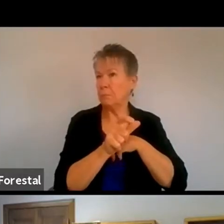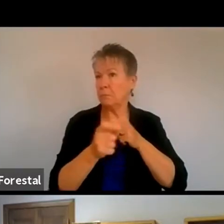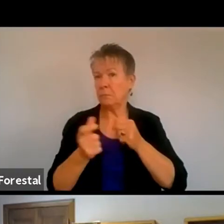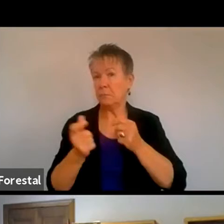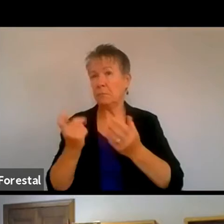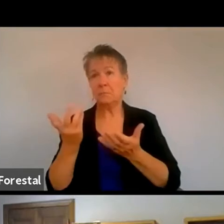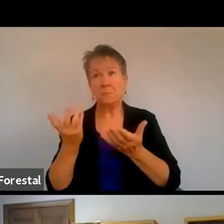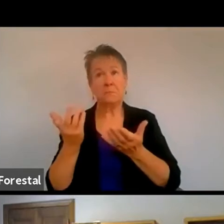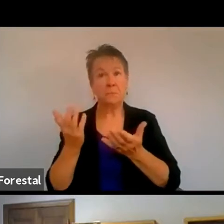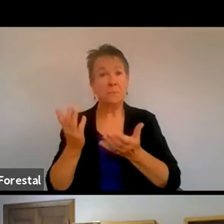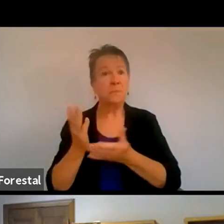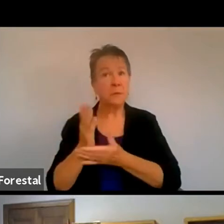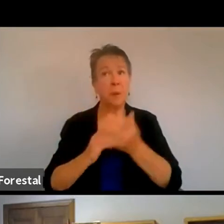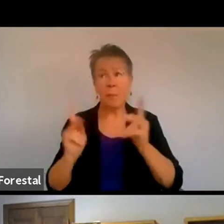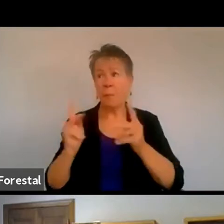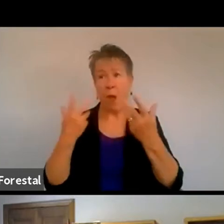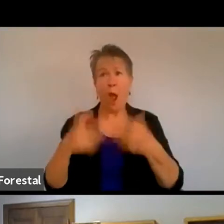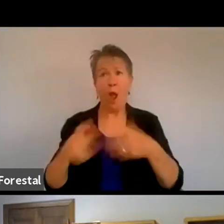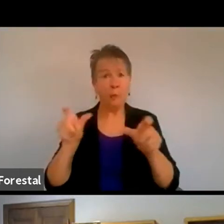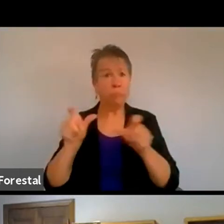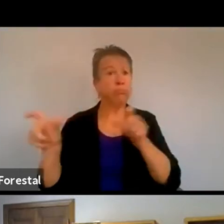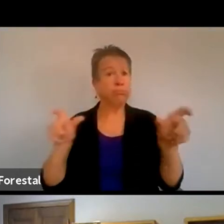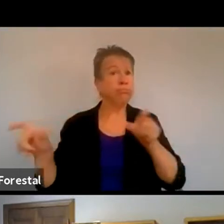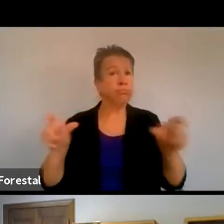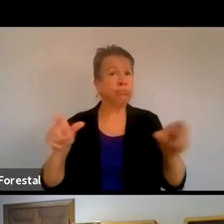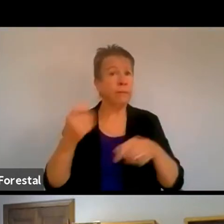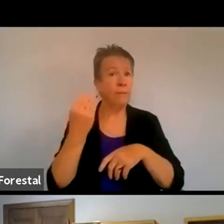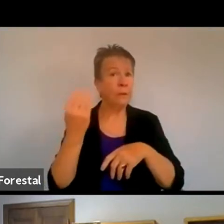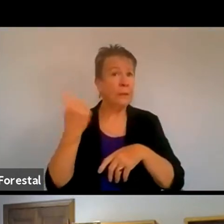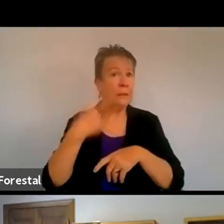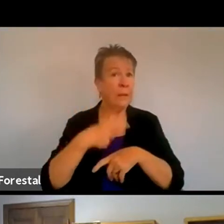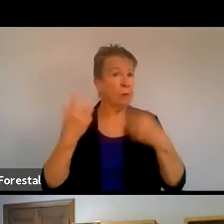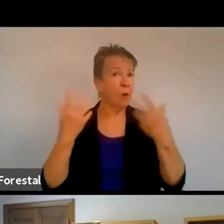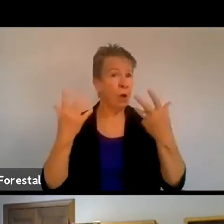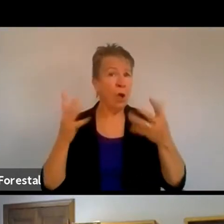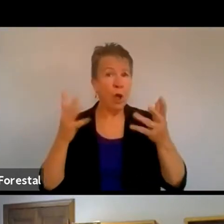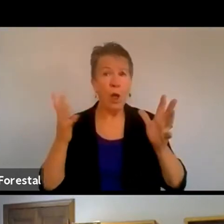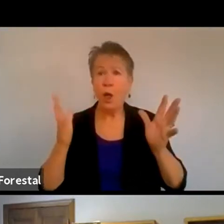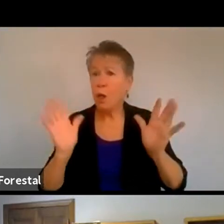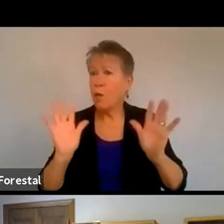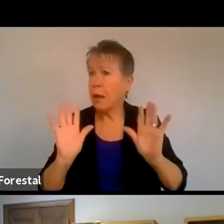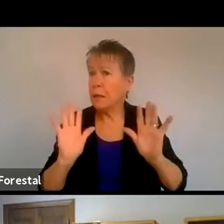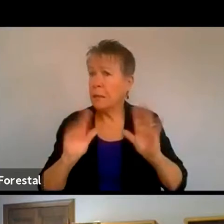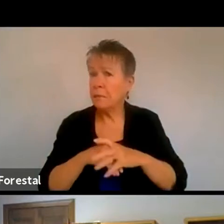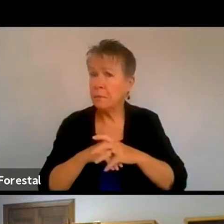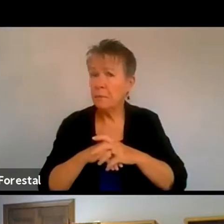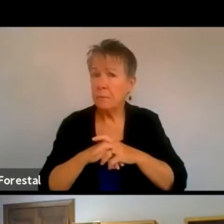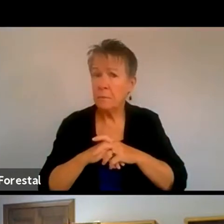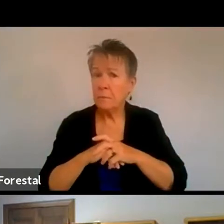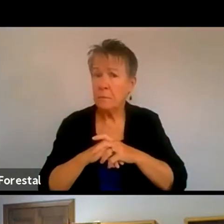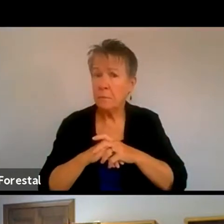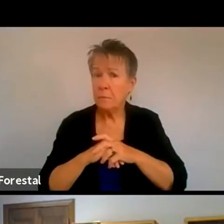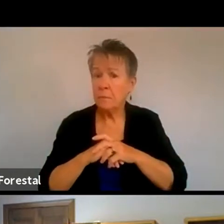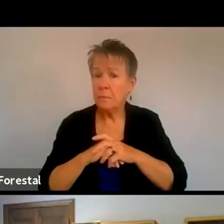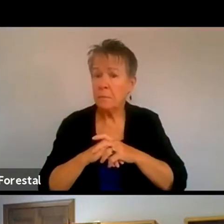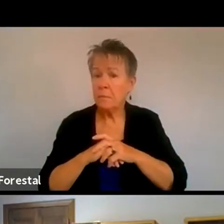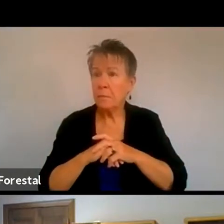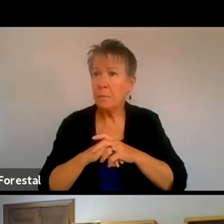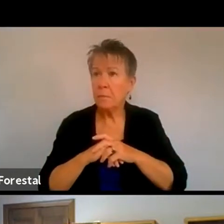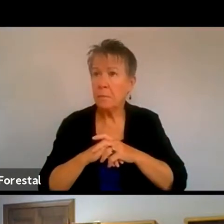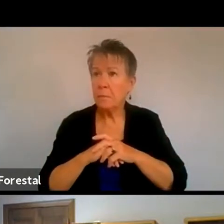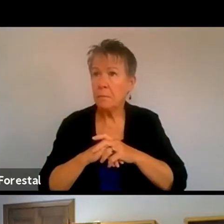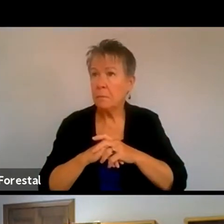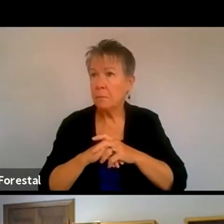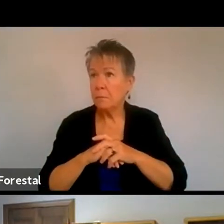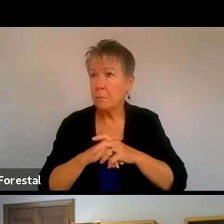So it's not just they're not in the office today, they're actually self-quarantining for 14 days. By any measure, I did